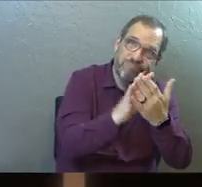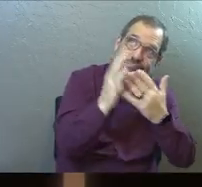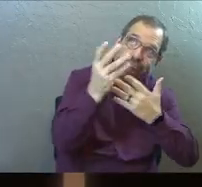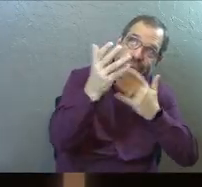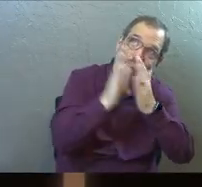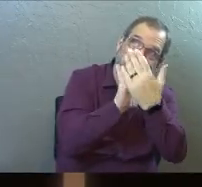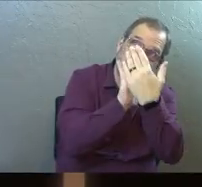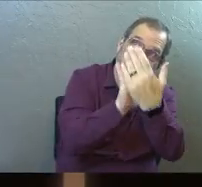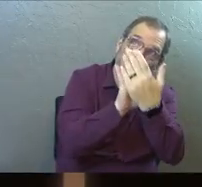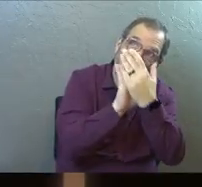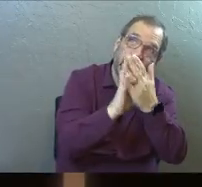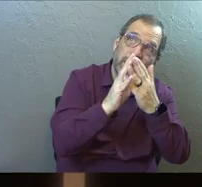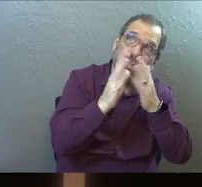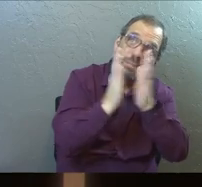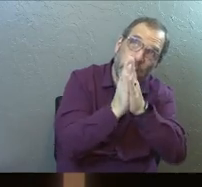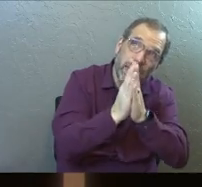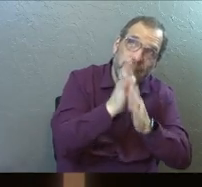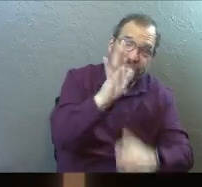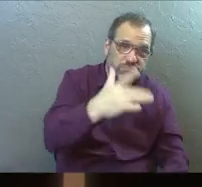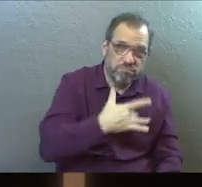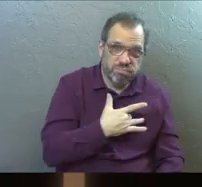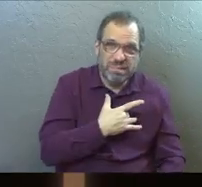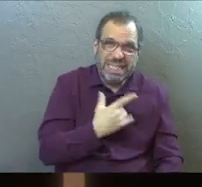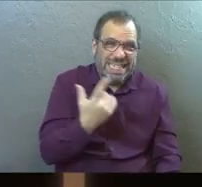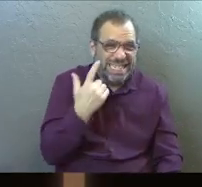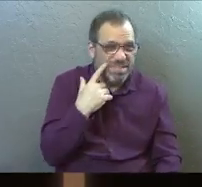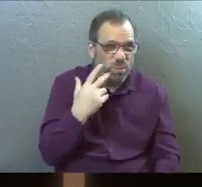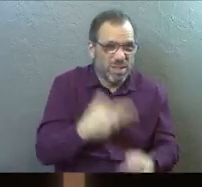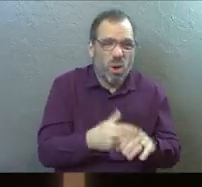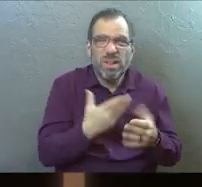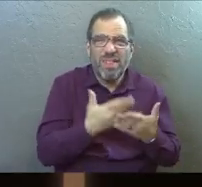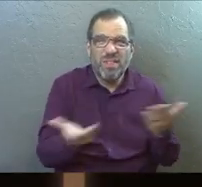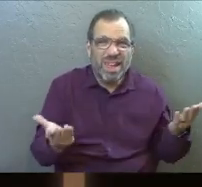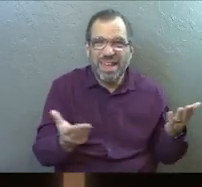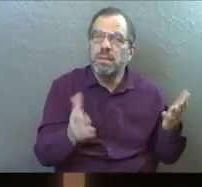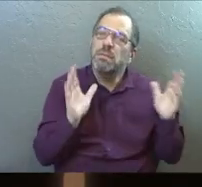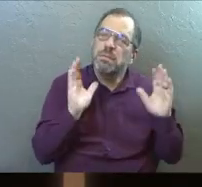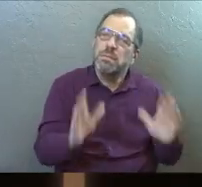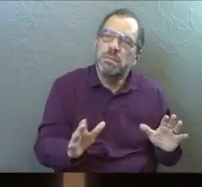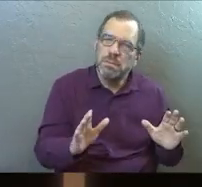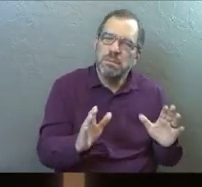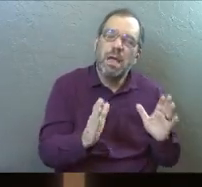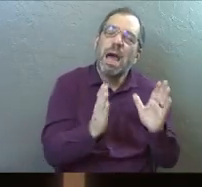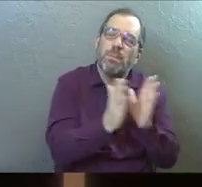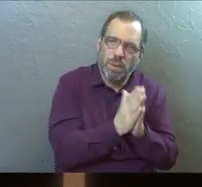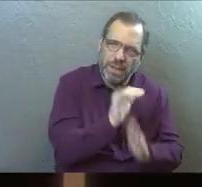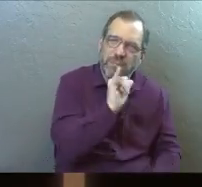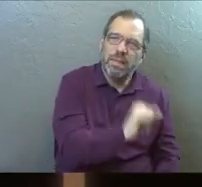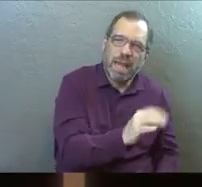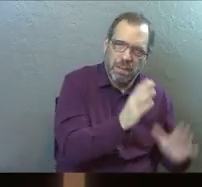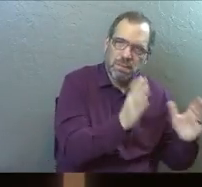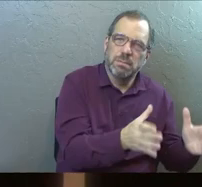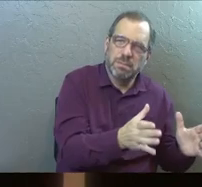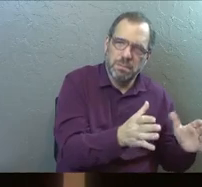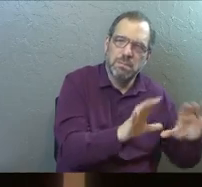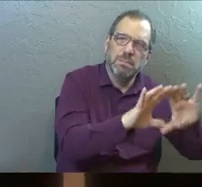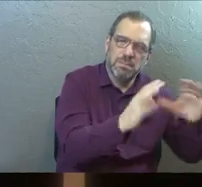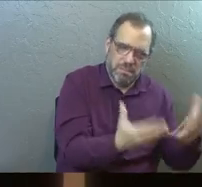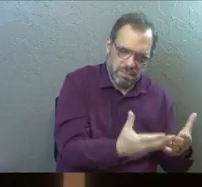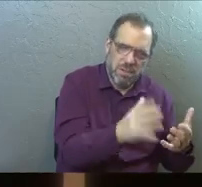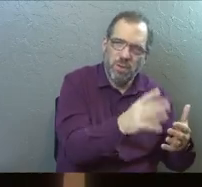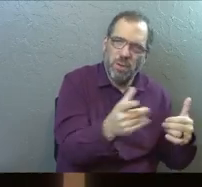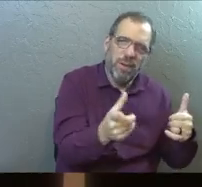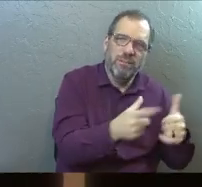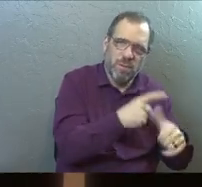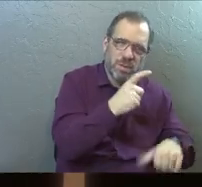talking with him and he's talking back to you and he's just a thing in your life. I want you to get there. I'm praying for that. Amen. I'm praying